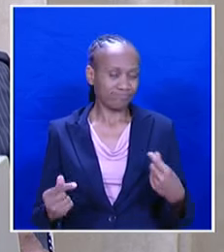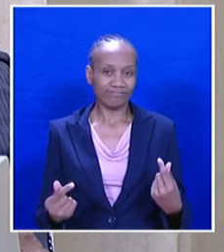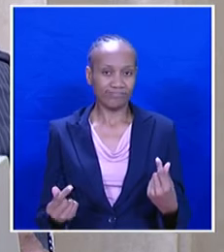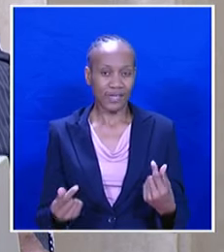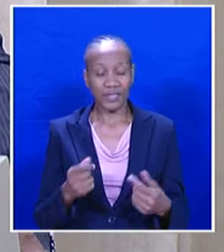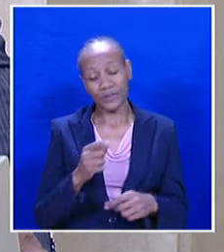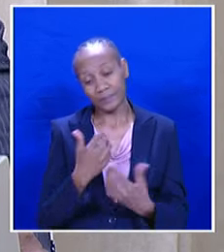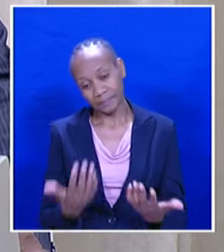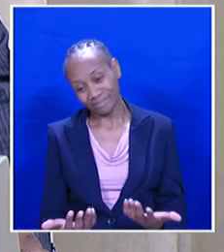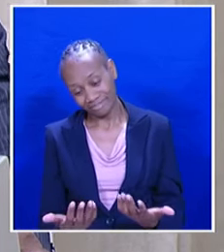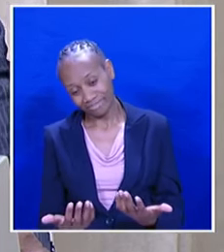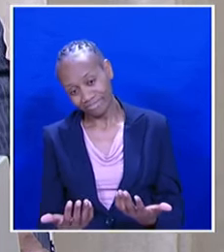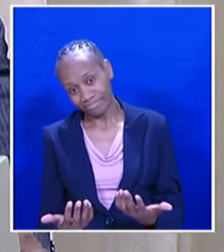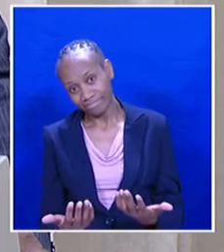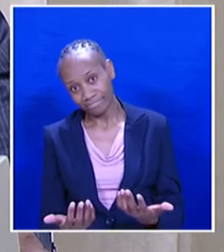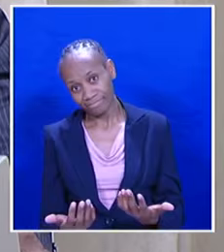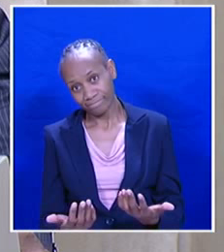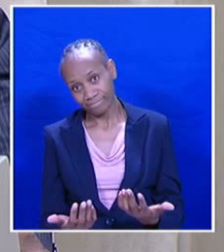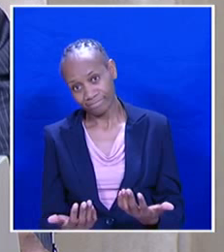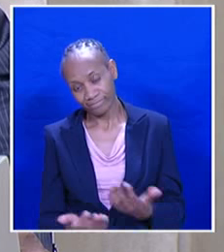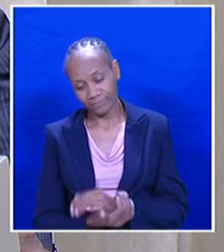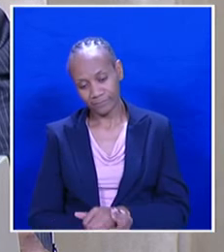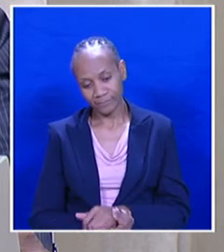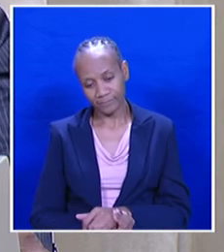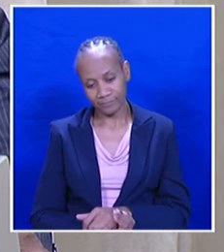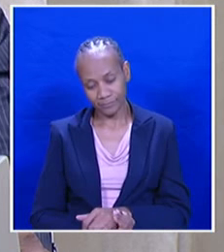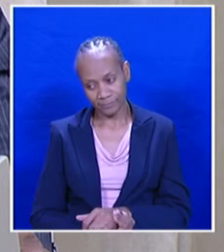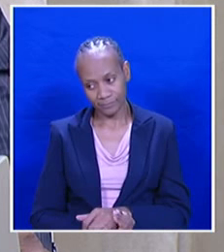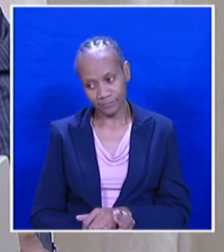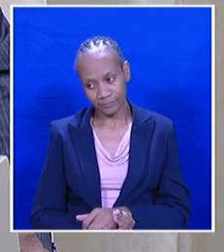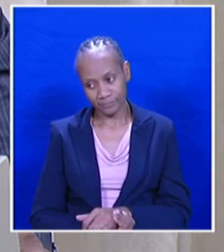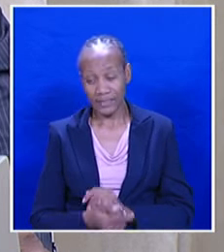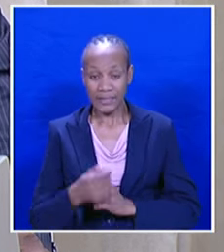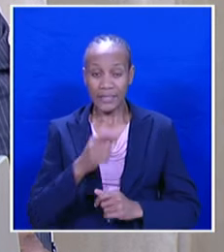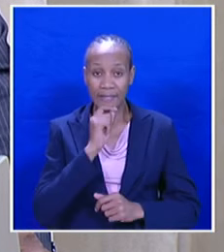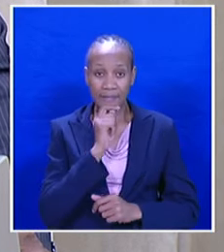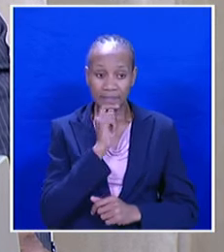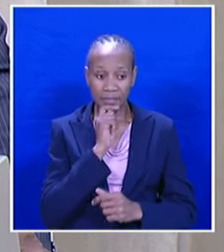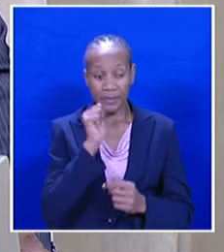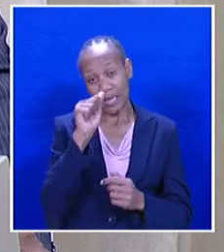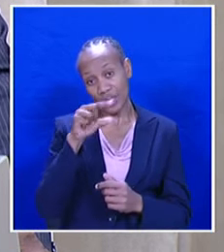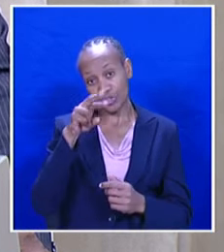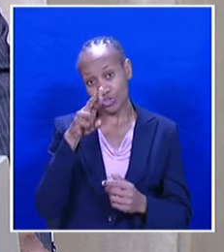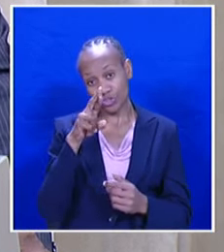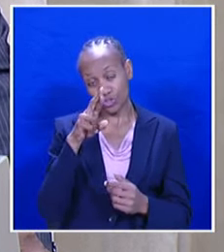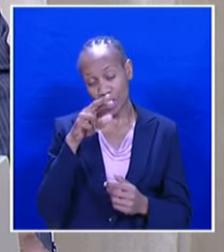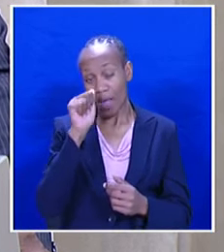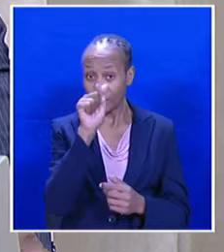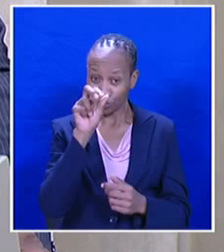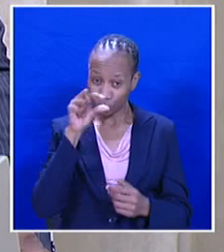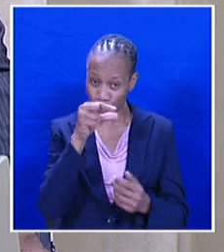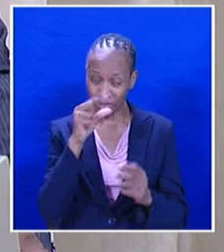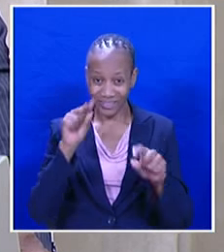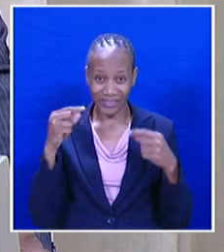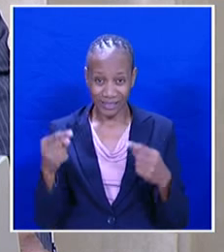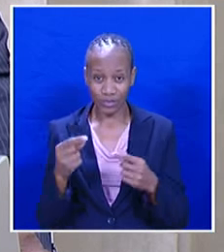is beyond the ability of Attorney General to be able to do so, but I just think that we can